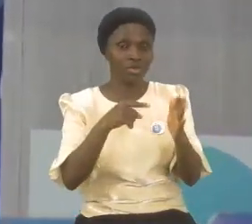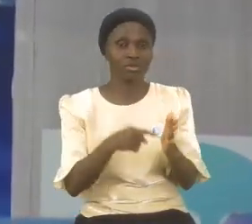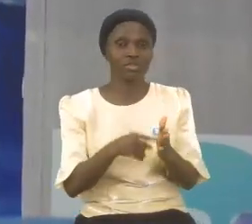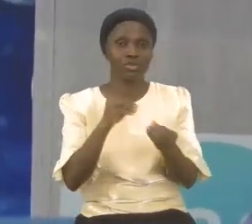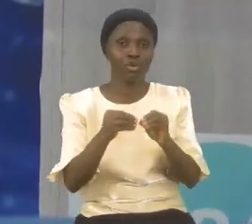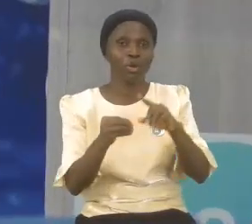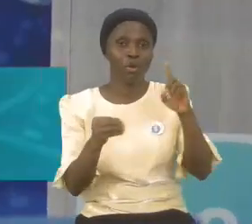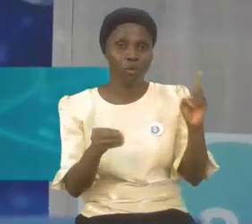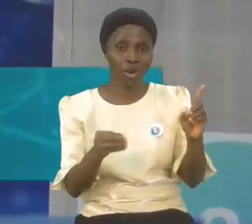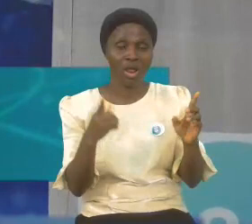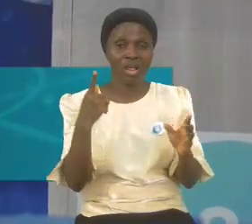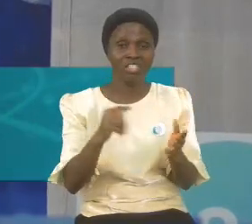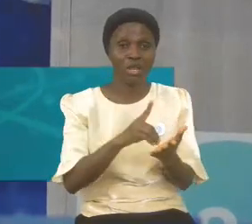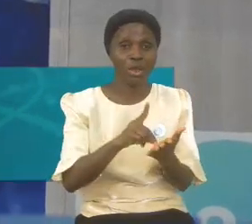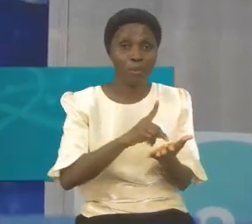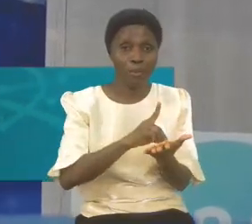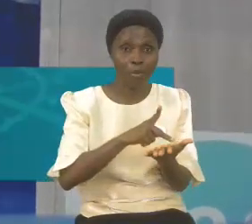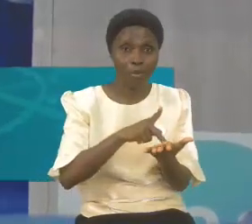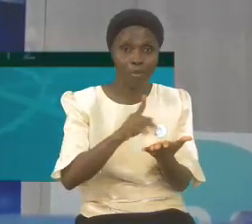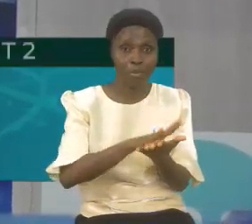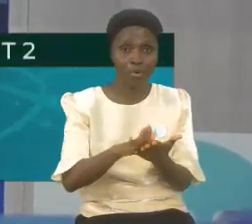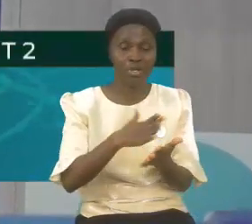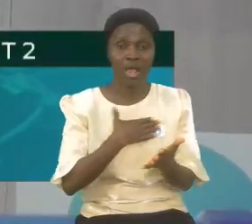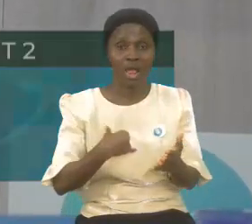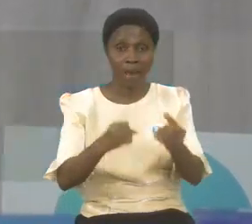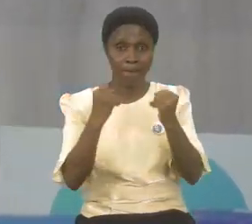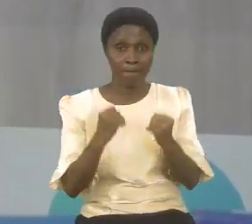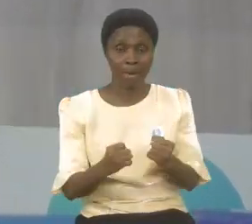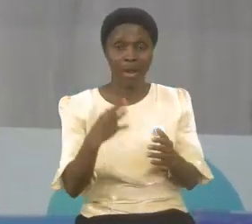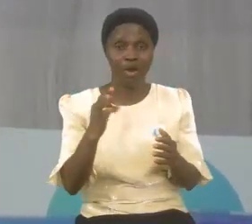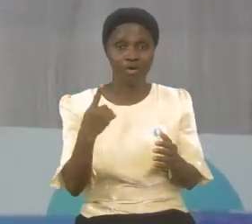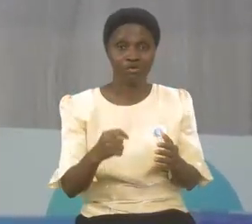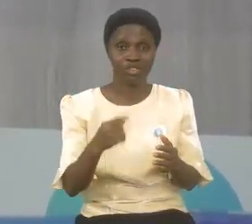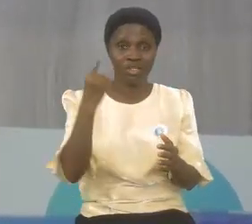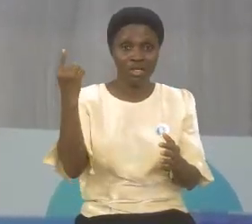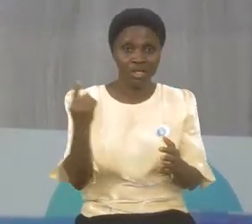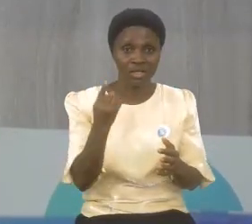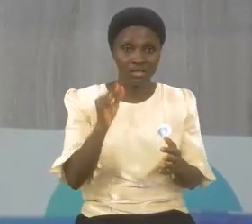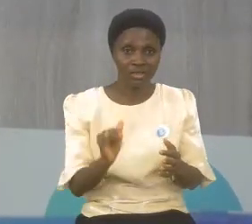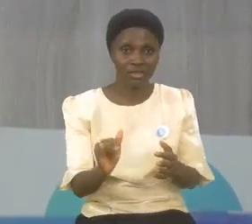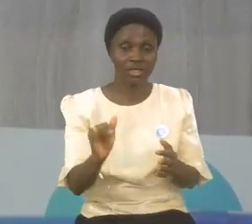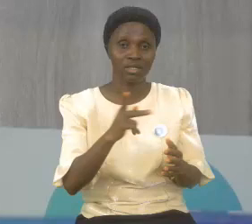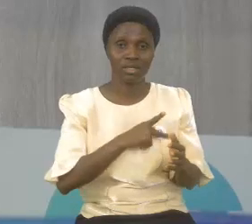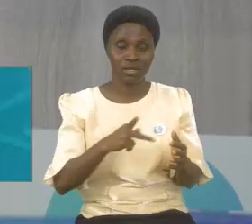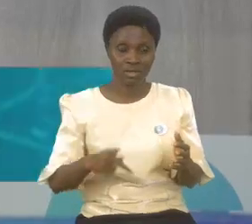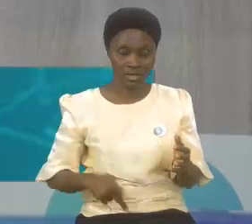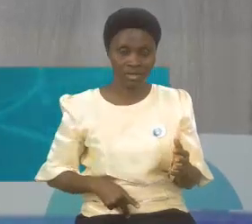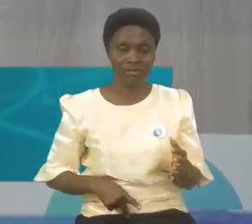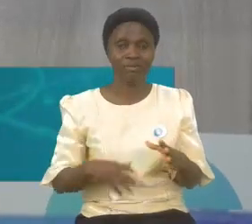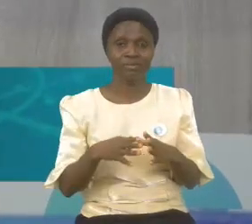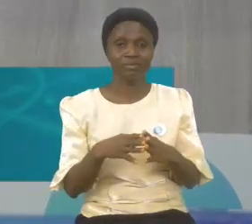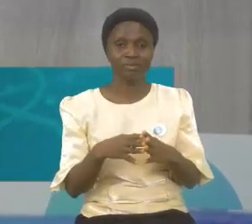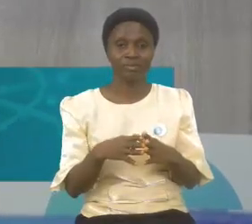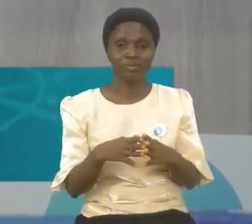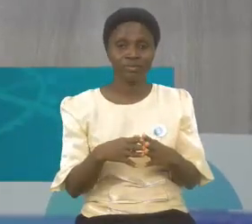power of the eternal king; number two, the punishment and the perdition of earthly